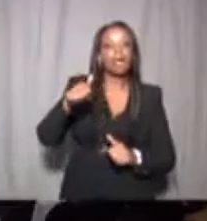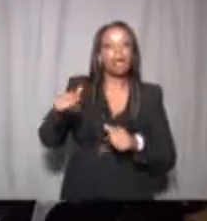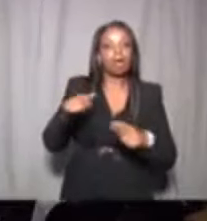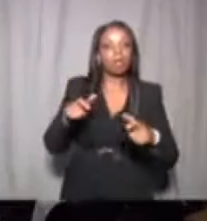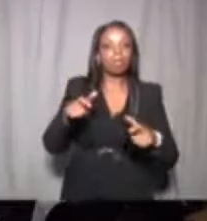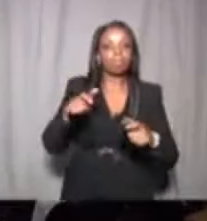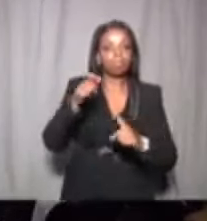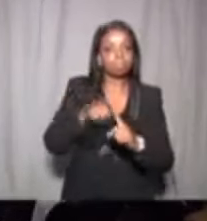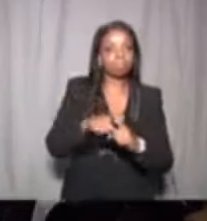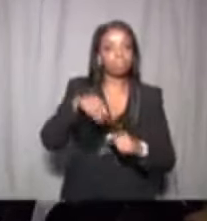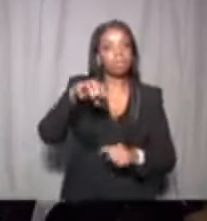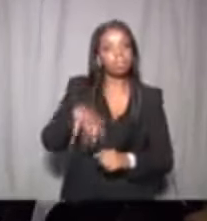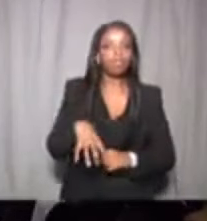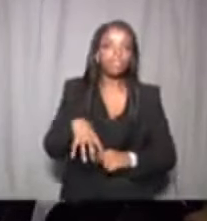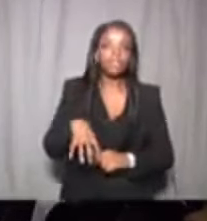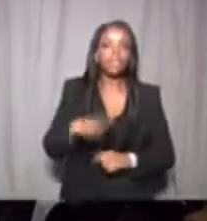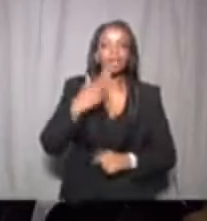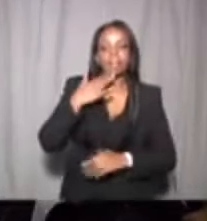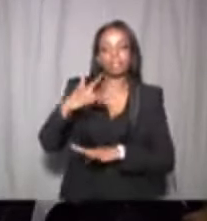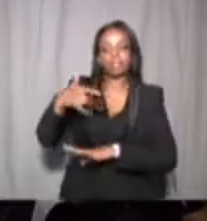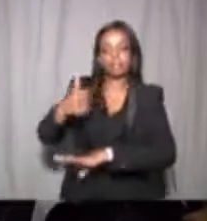Honorable Nell, Premier, can you sit down?